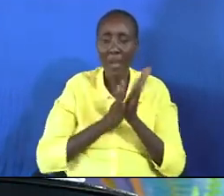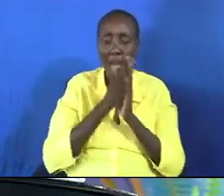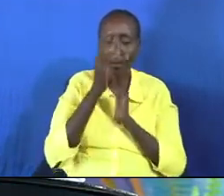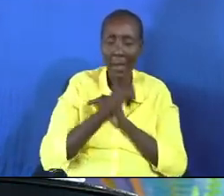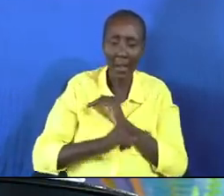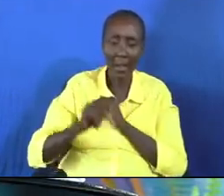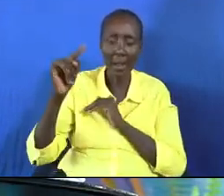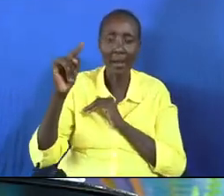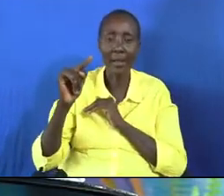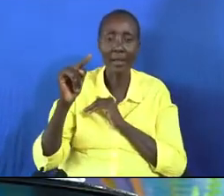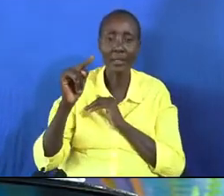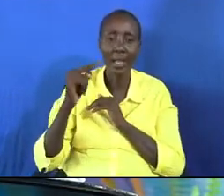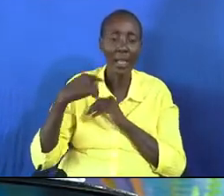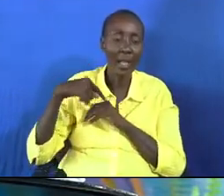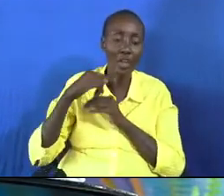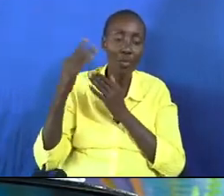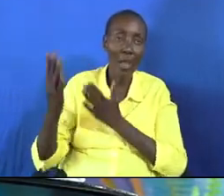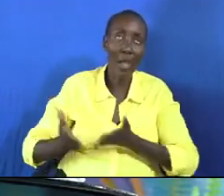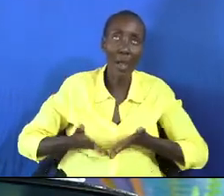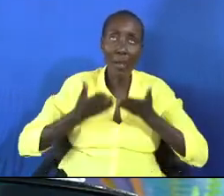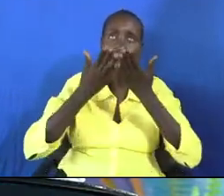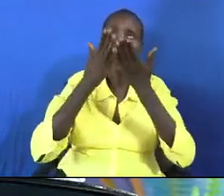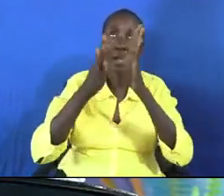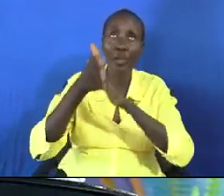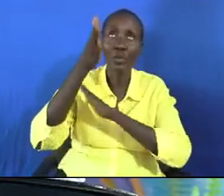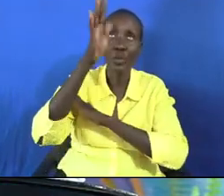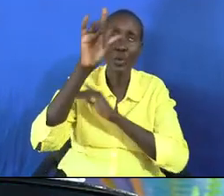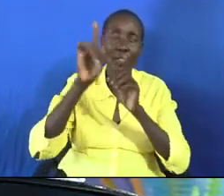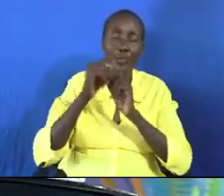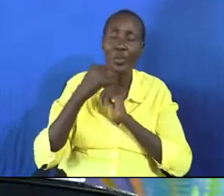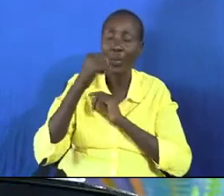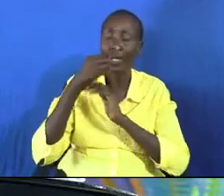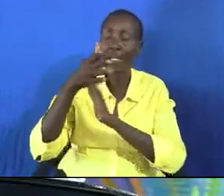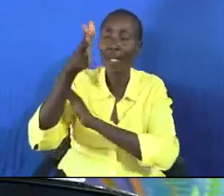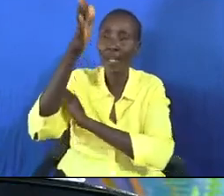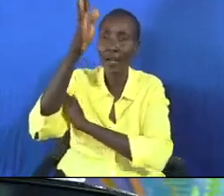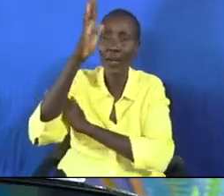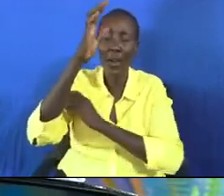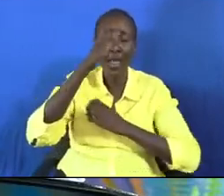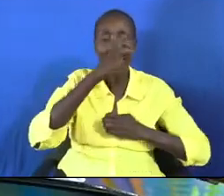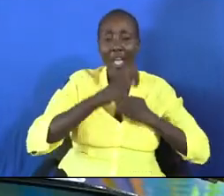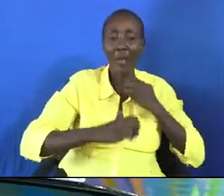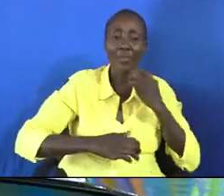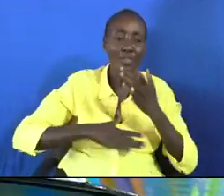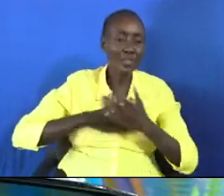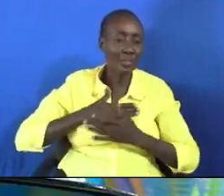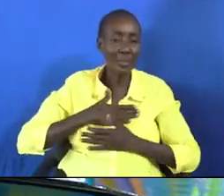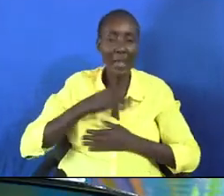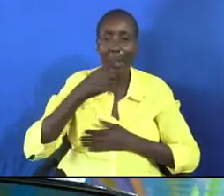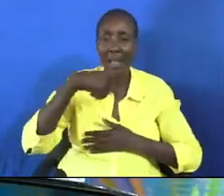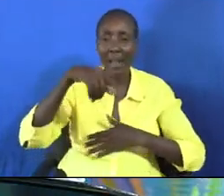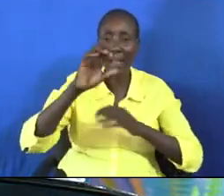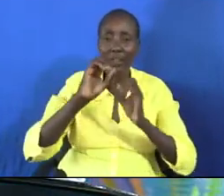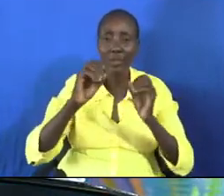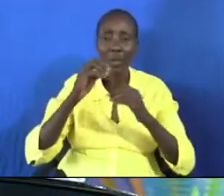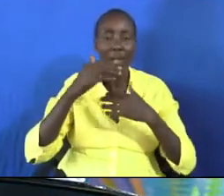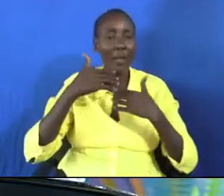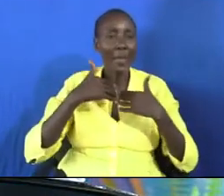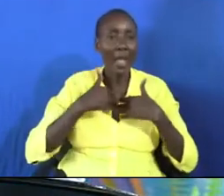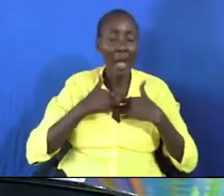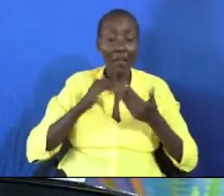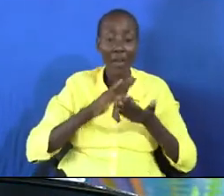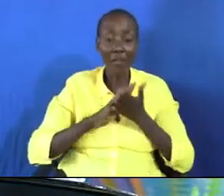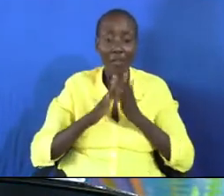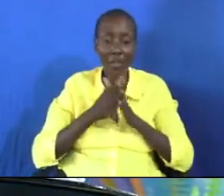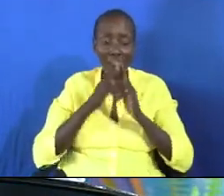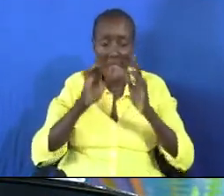right. And this is what we are bringing to God. This is what we are telling God. My emotions are not right. I have unforgiveness